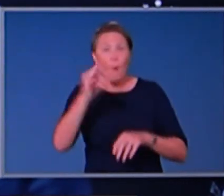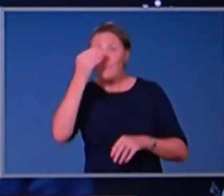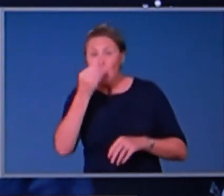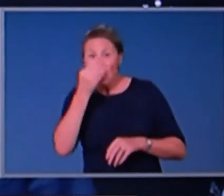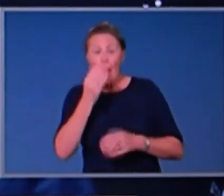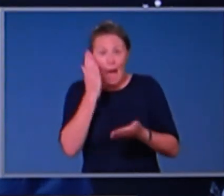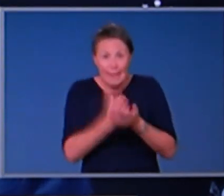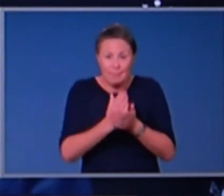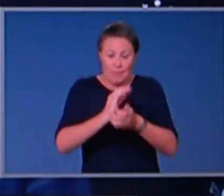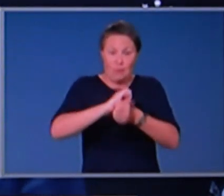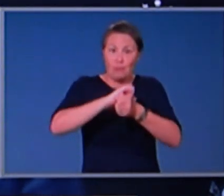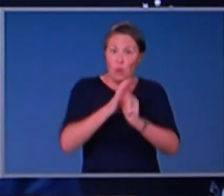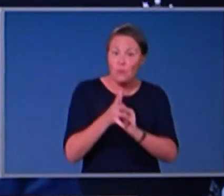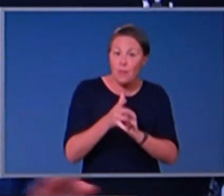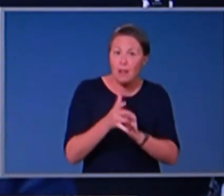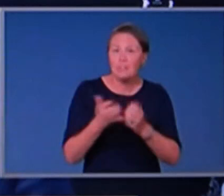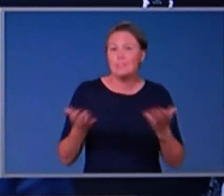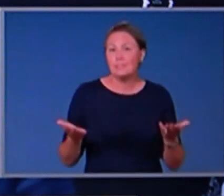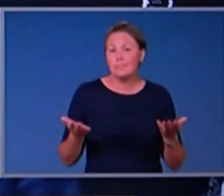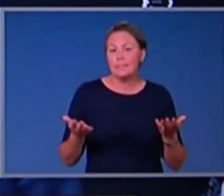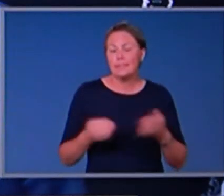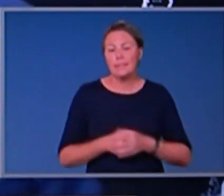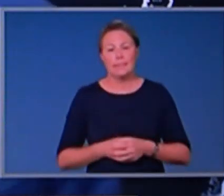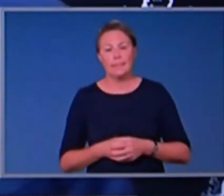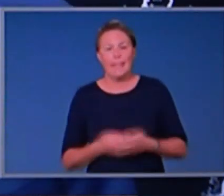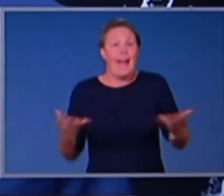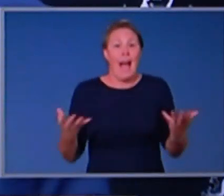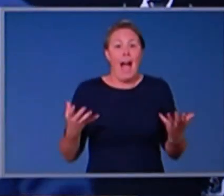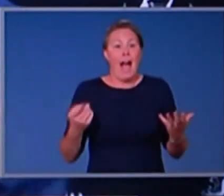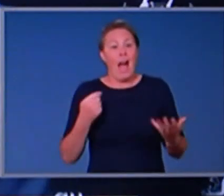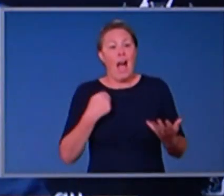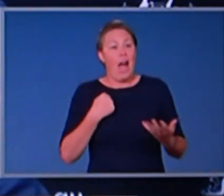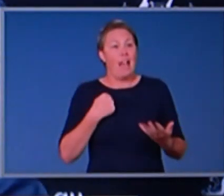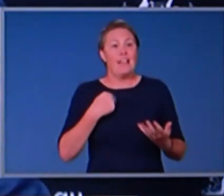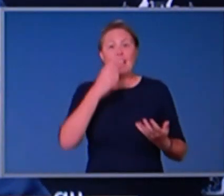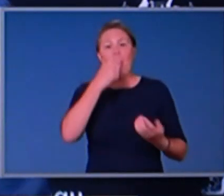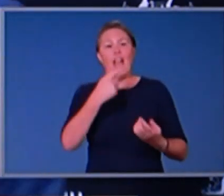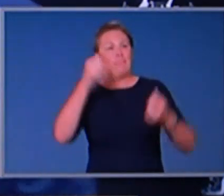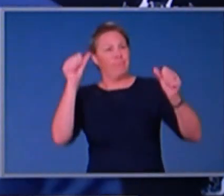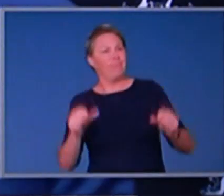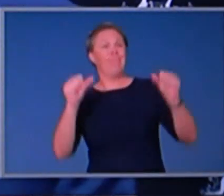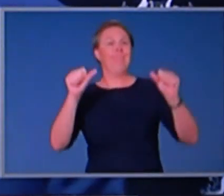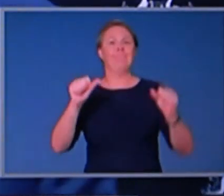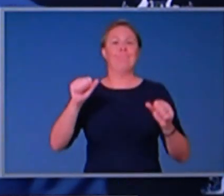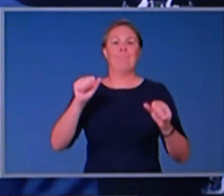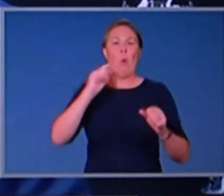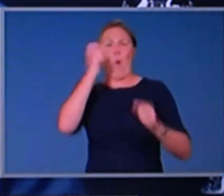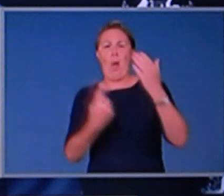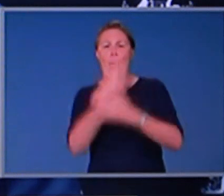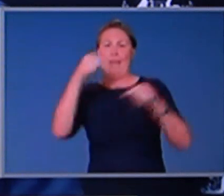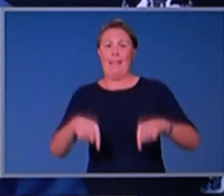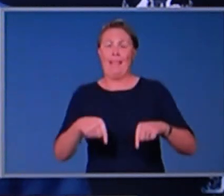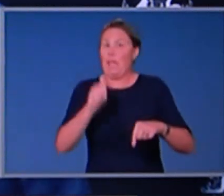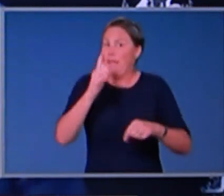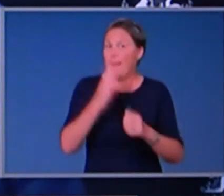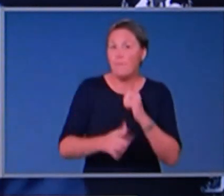that situation. I can't be 100% sure. We don't know everything about this virus, but I can tell you we're going to